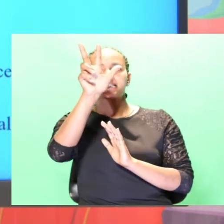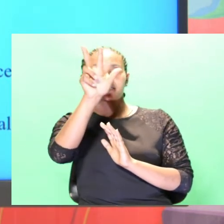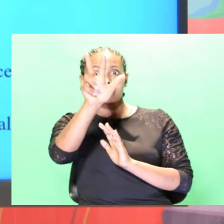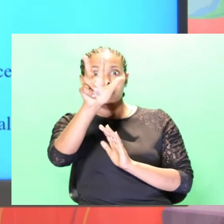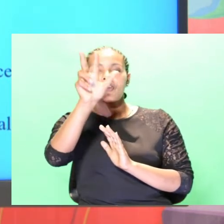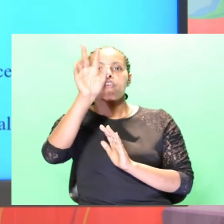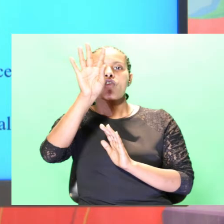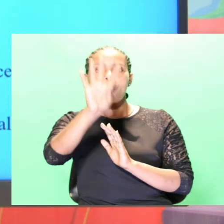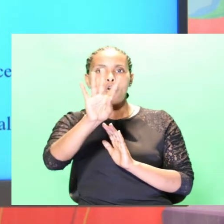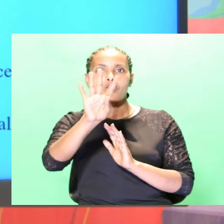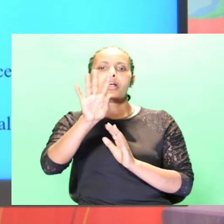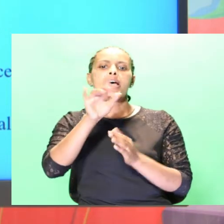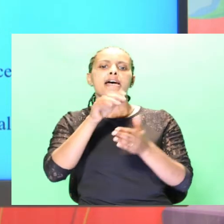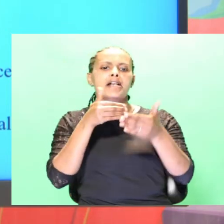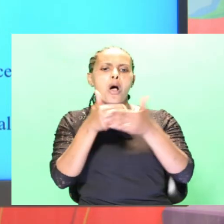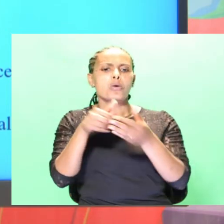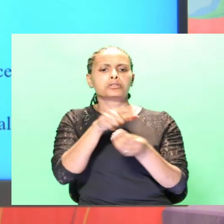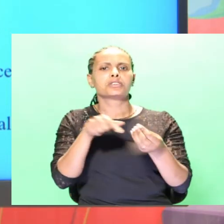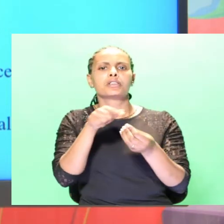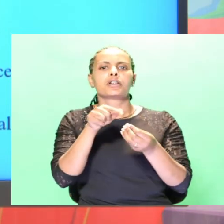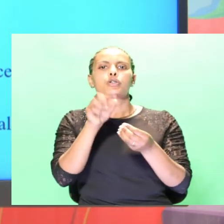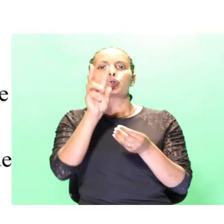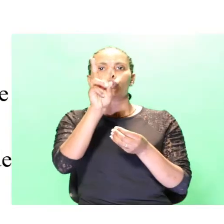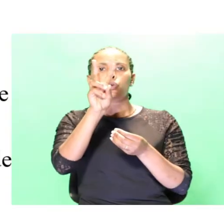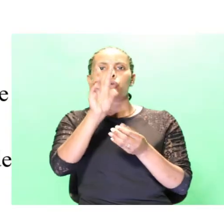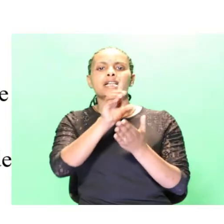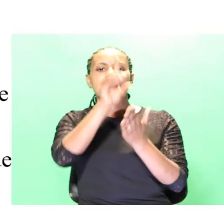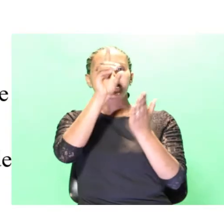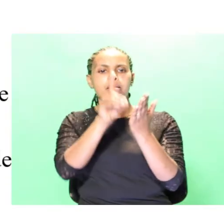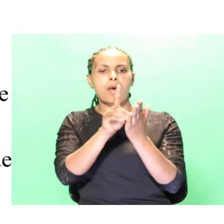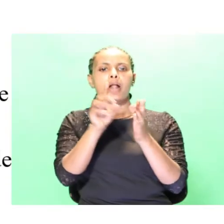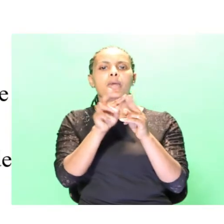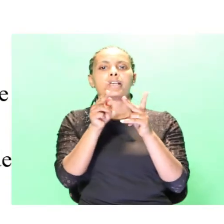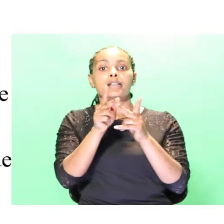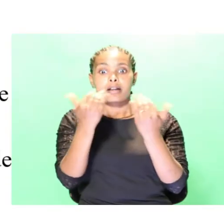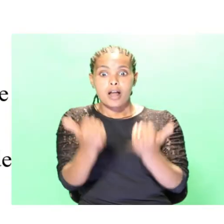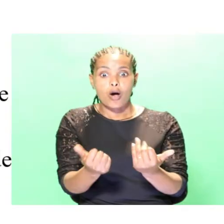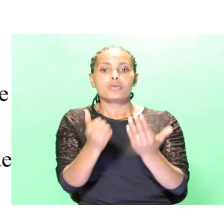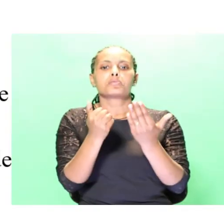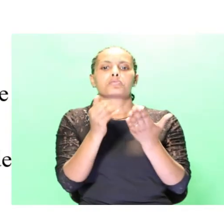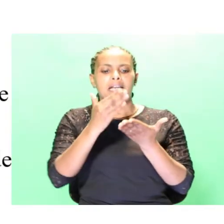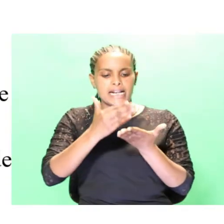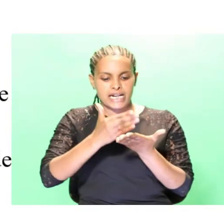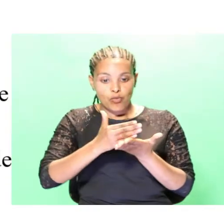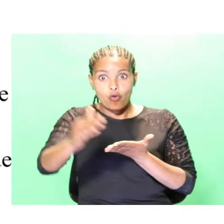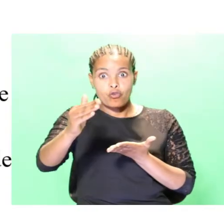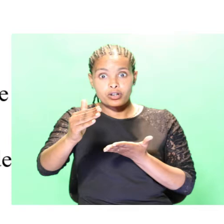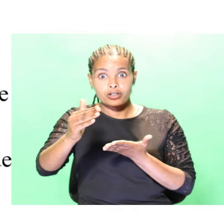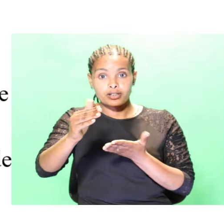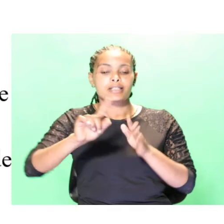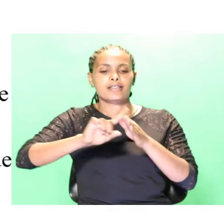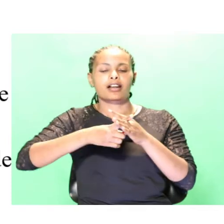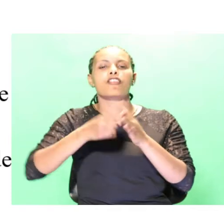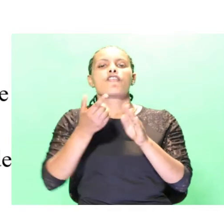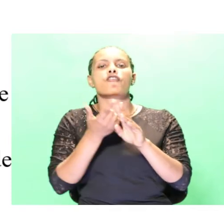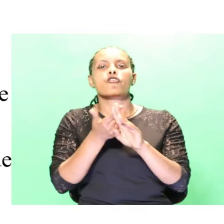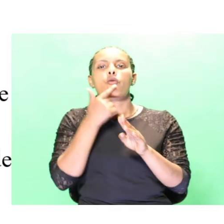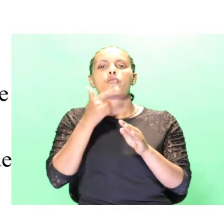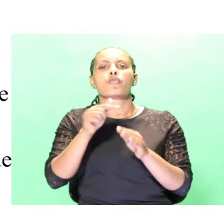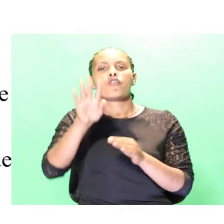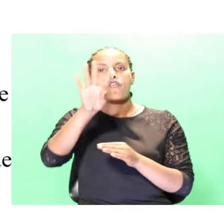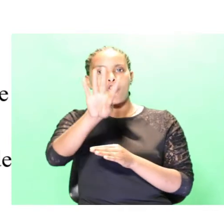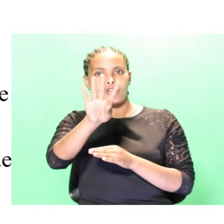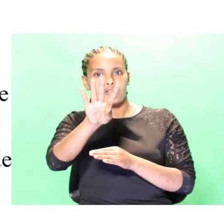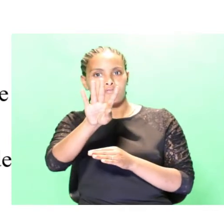8.234712, round only to 2 decimal places. Now the number to be removed starts from